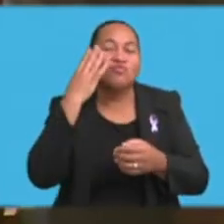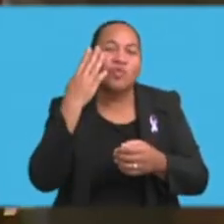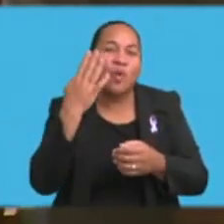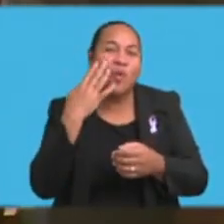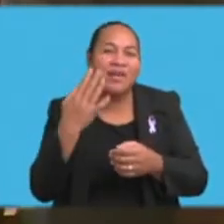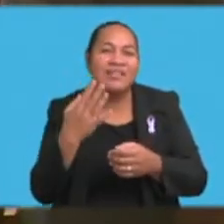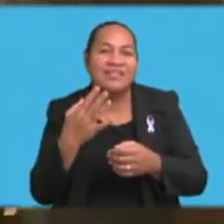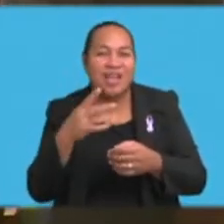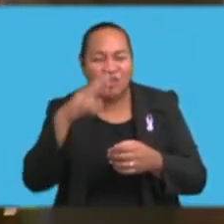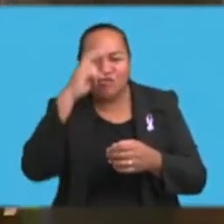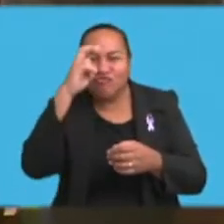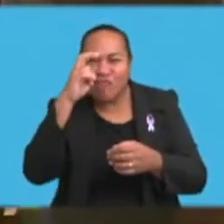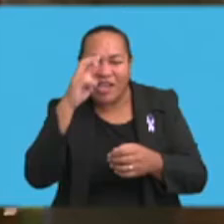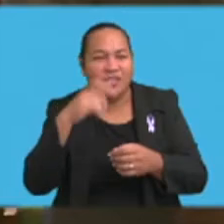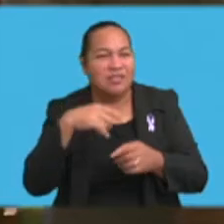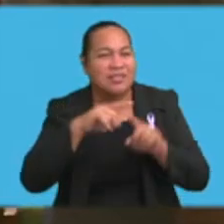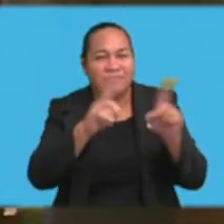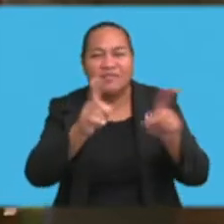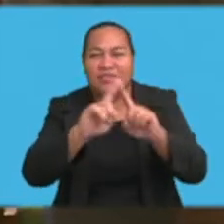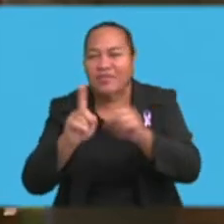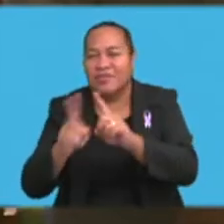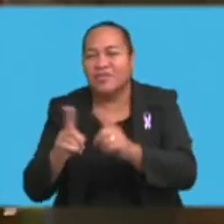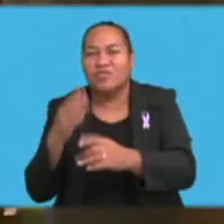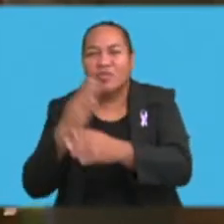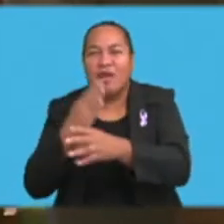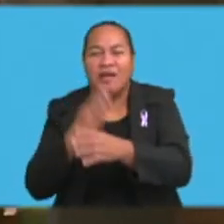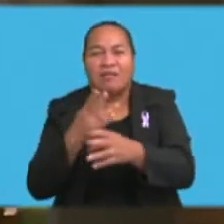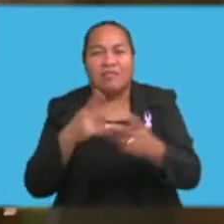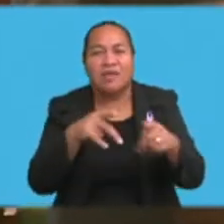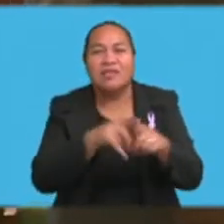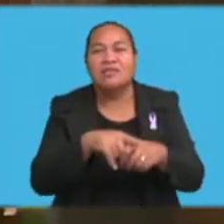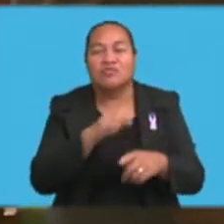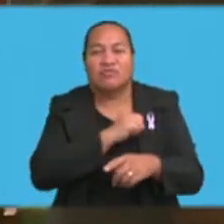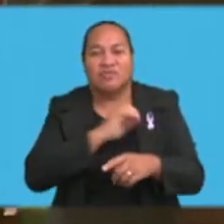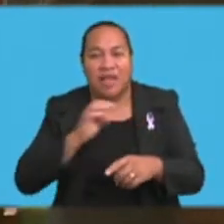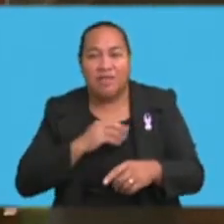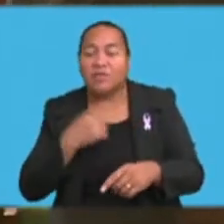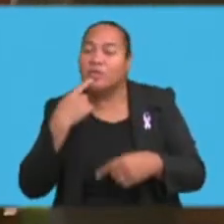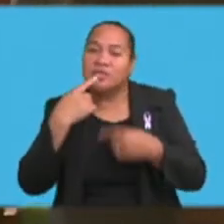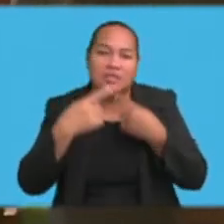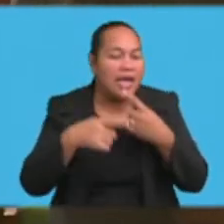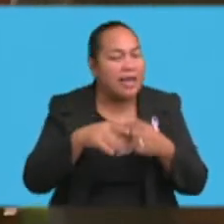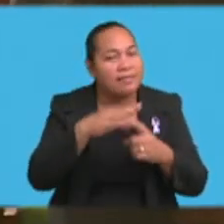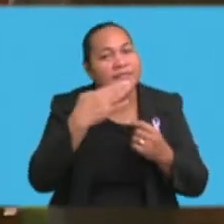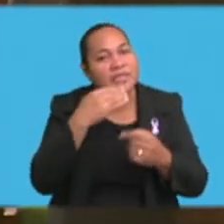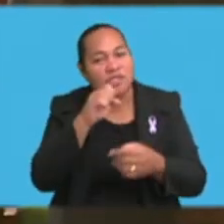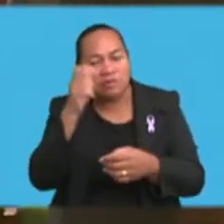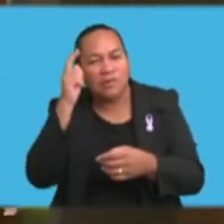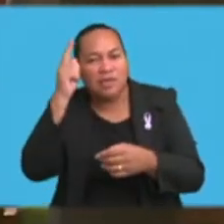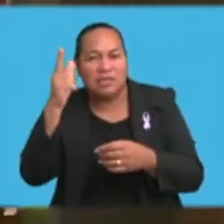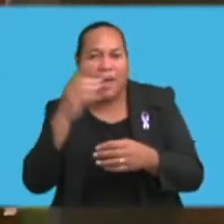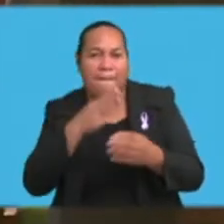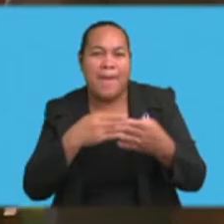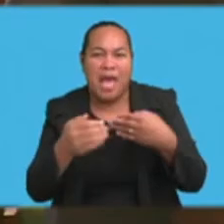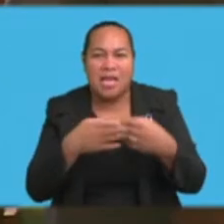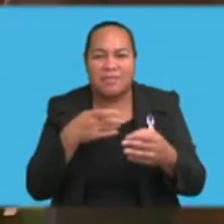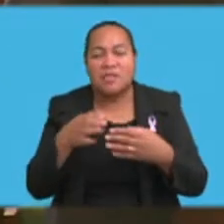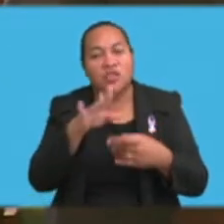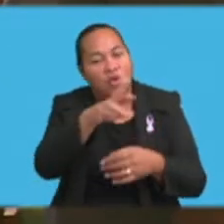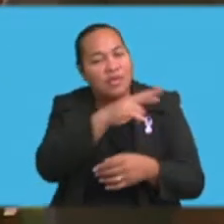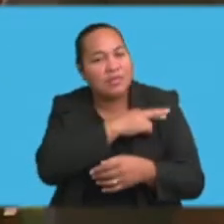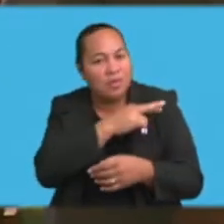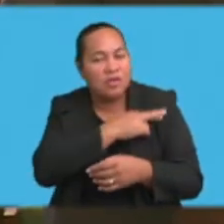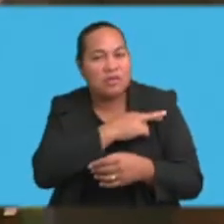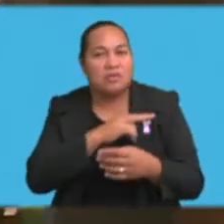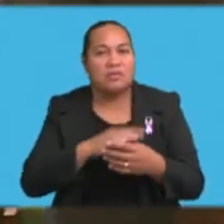to employers and organizations in 2017. This is training in which we are telling employees and management staff about their responsibilities,